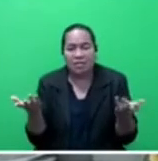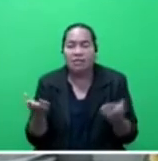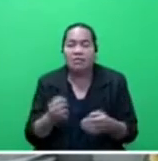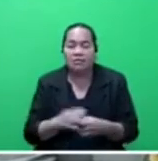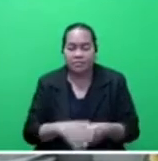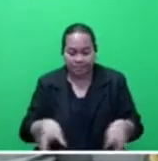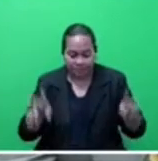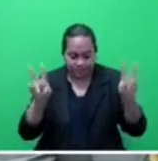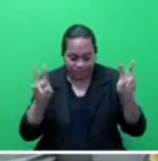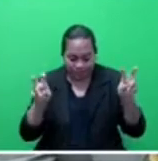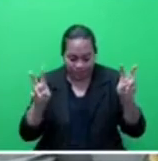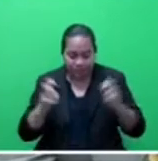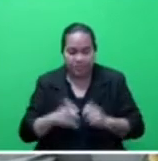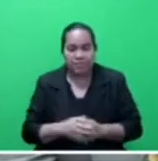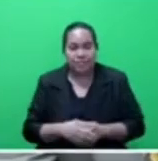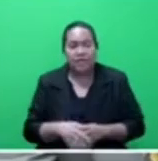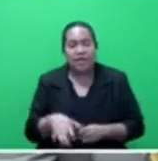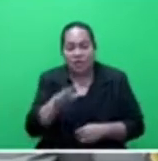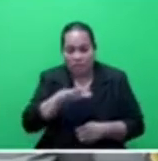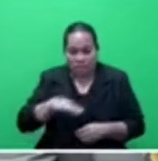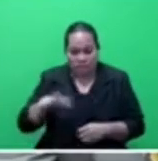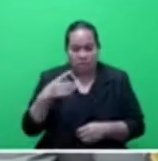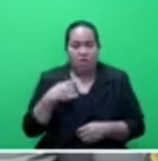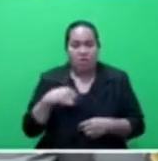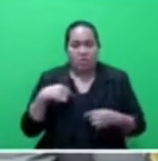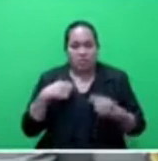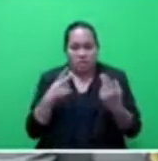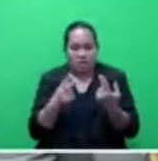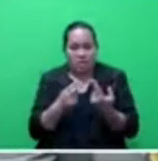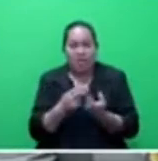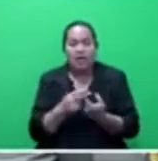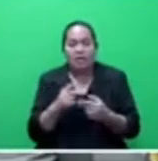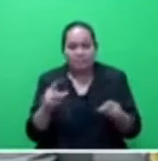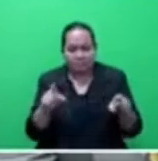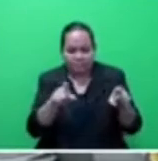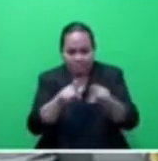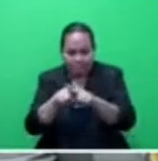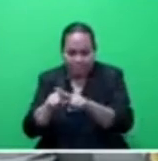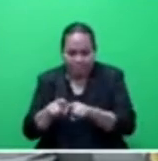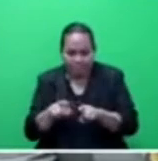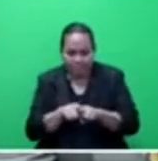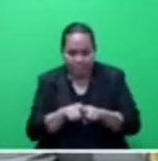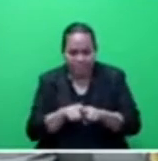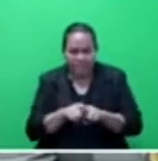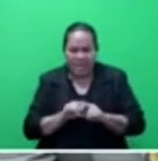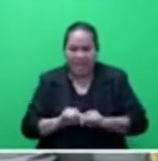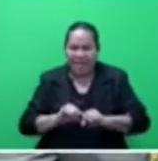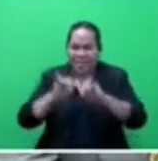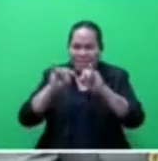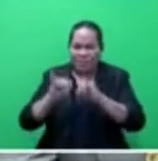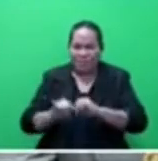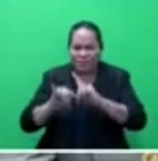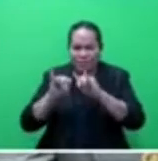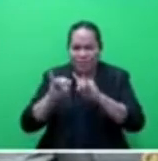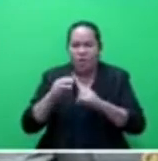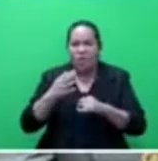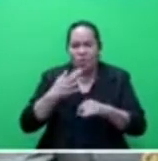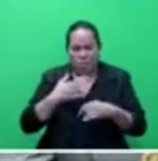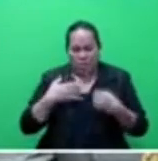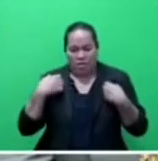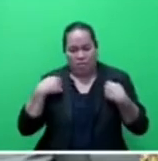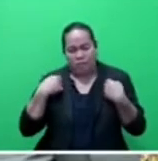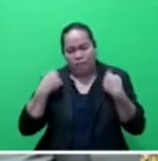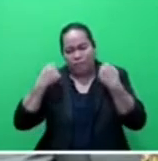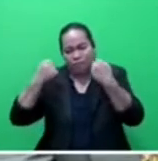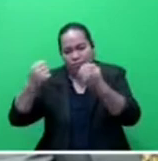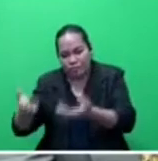Honorable Speaker. As individuals, many of us will give the shirt off our back to clothe someone or give food to the